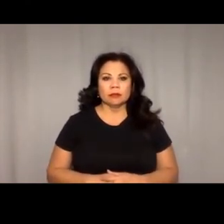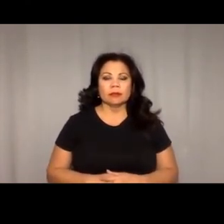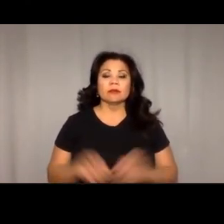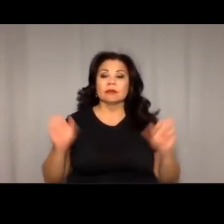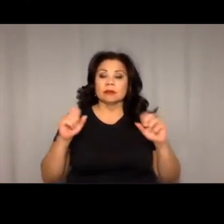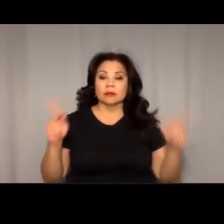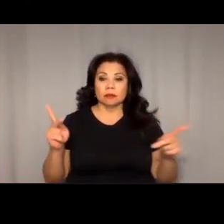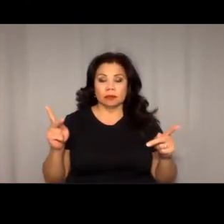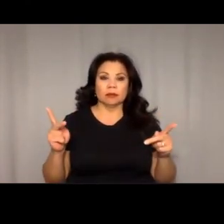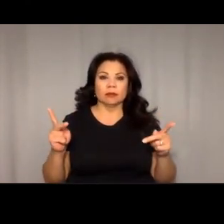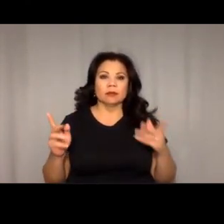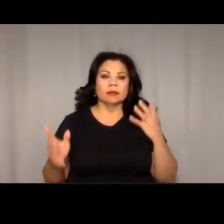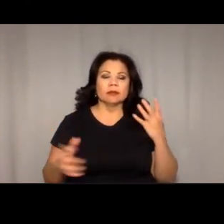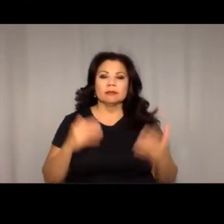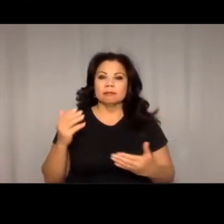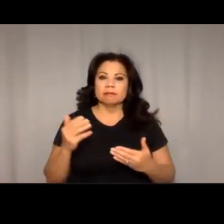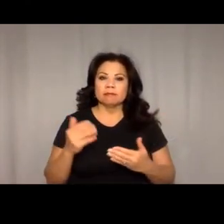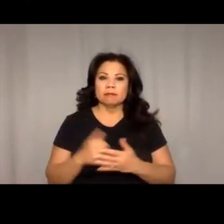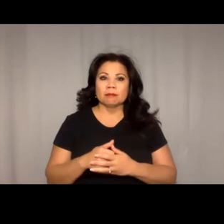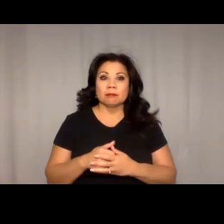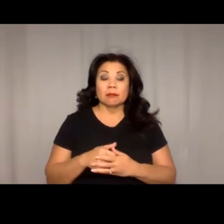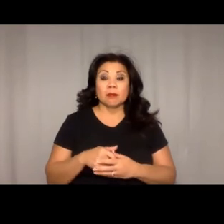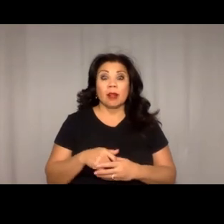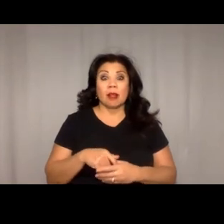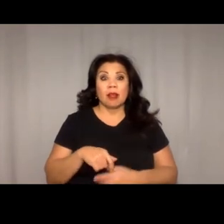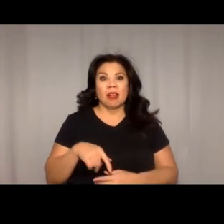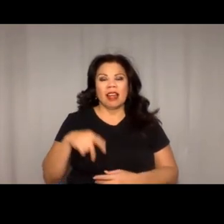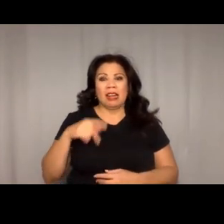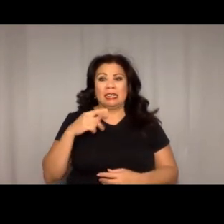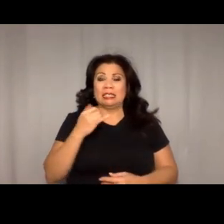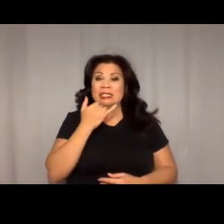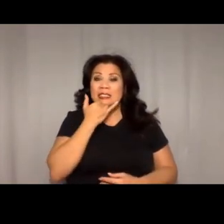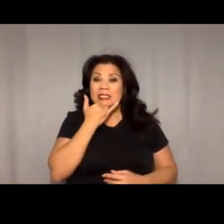All right, well, let's see. Oh, that says